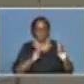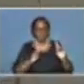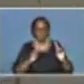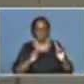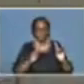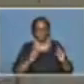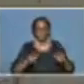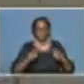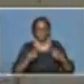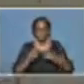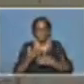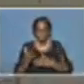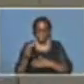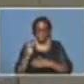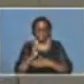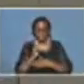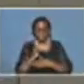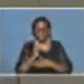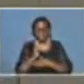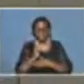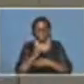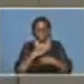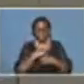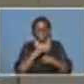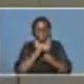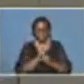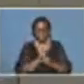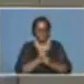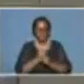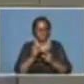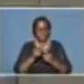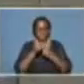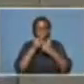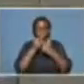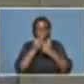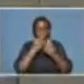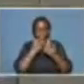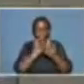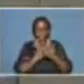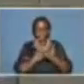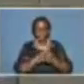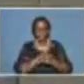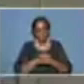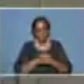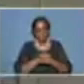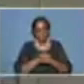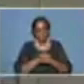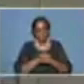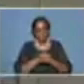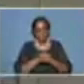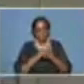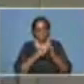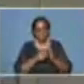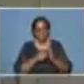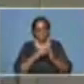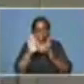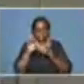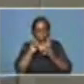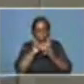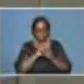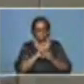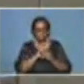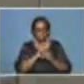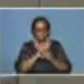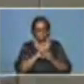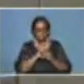providing them with the tools and support they need to make positive life choices. These initiatives include, but